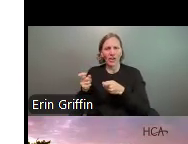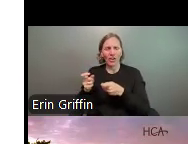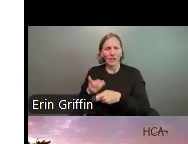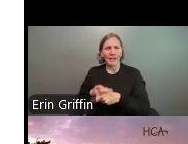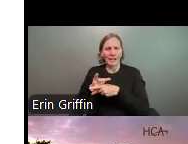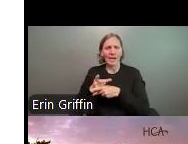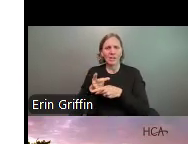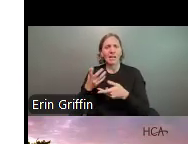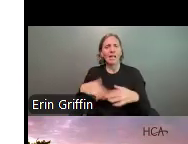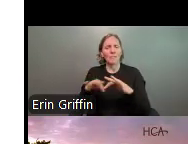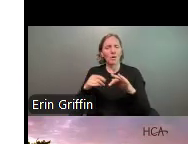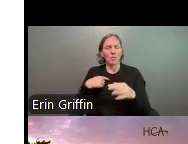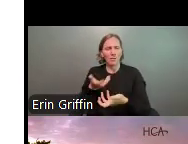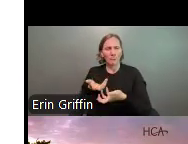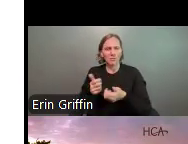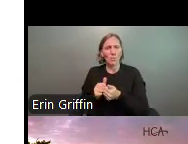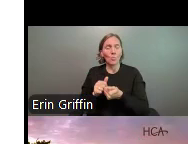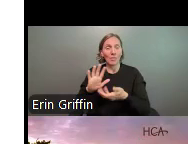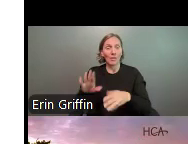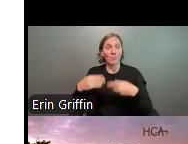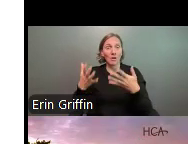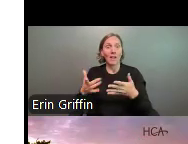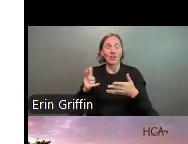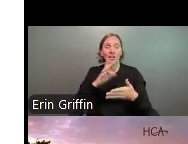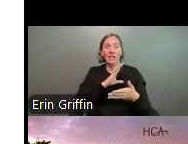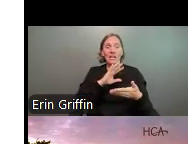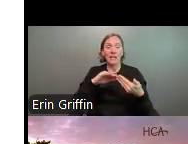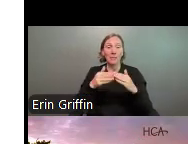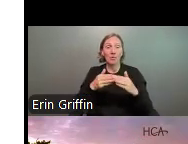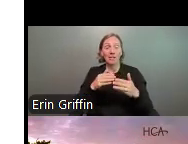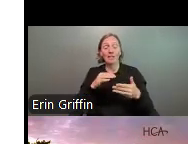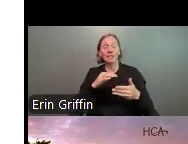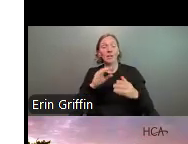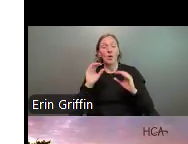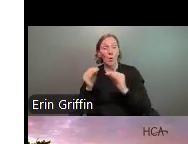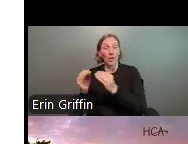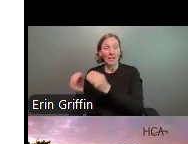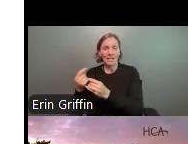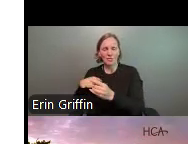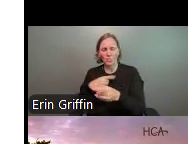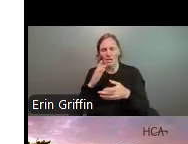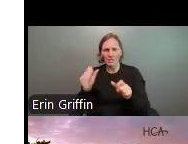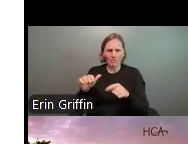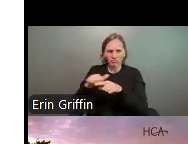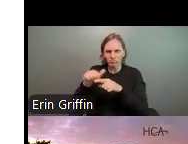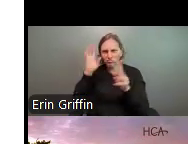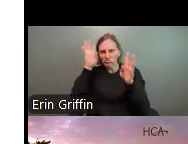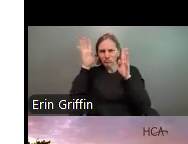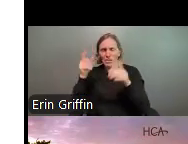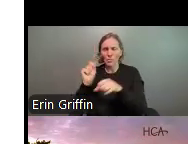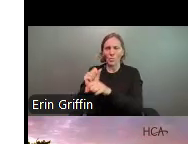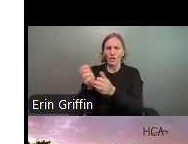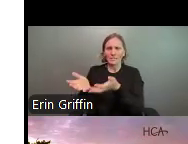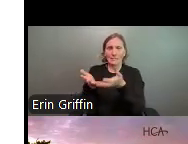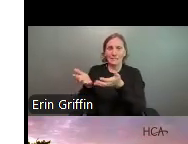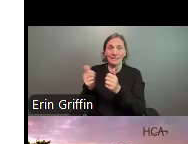we are working with providers and community-based organizations to develop a training plan where we can all learn together. So we have provided a survey that has gone